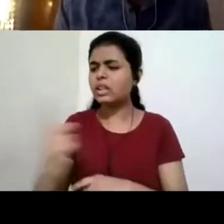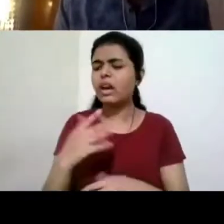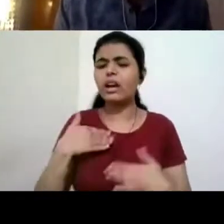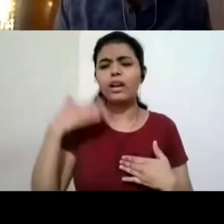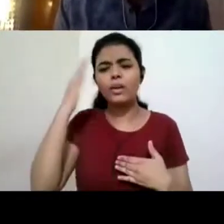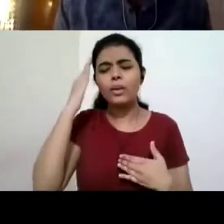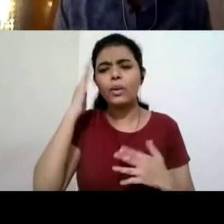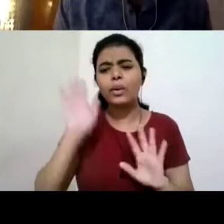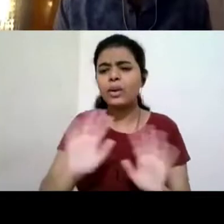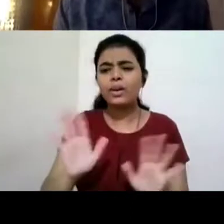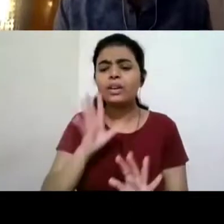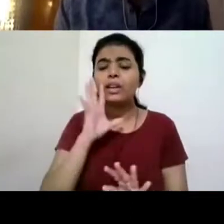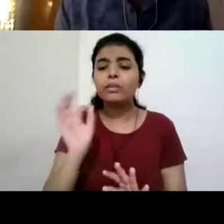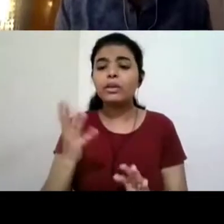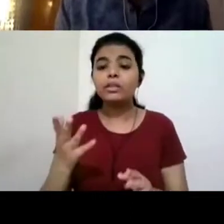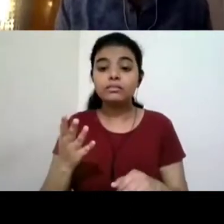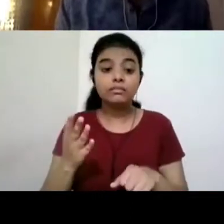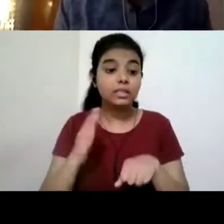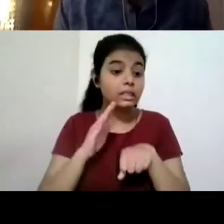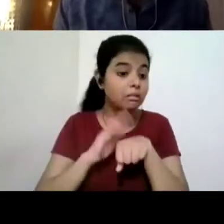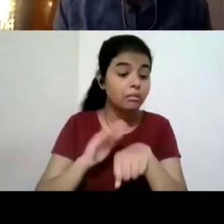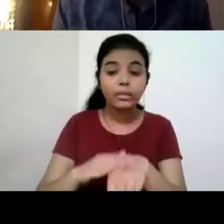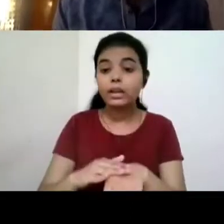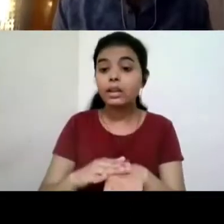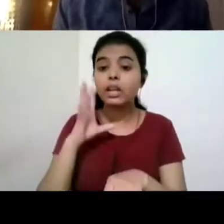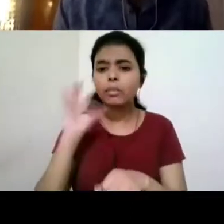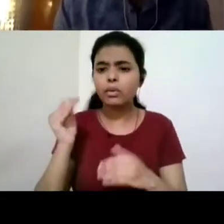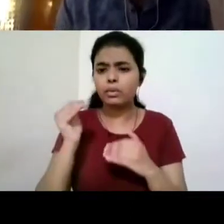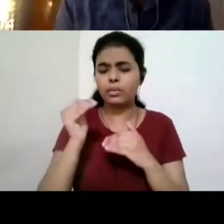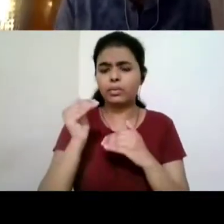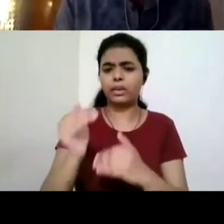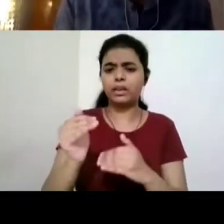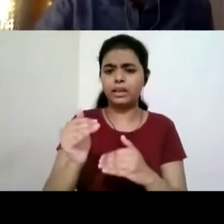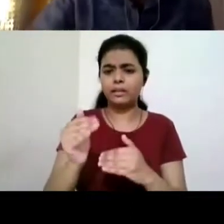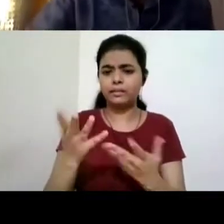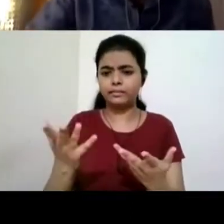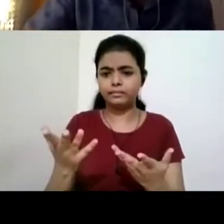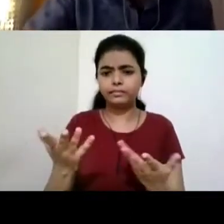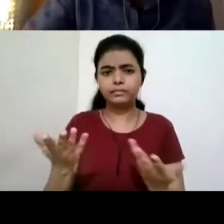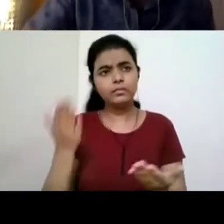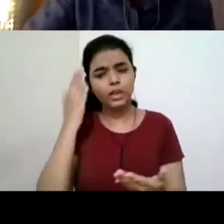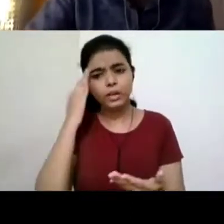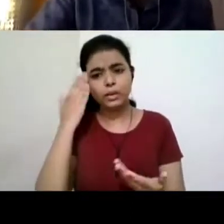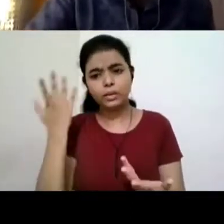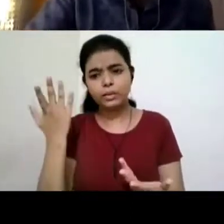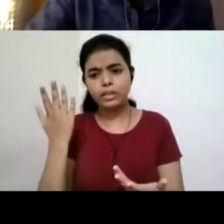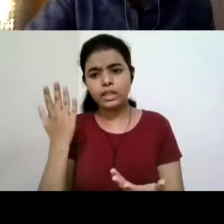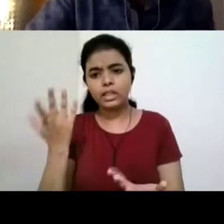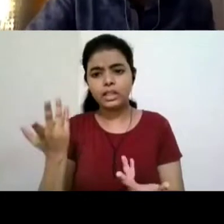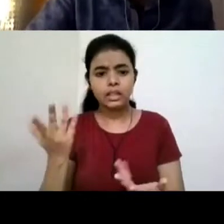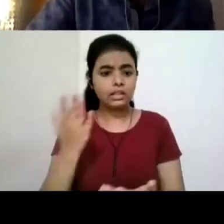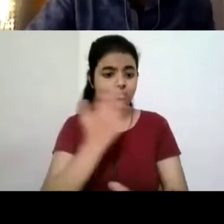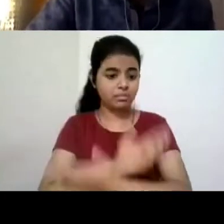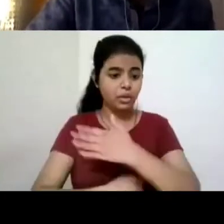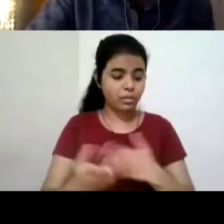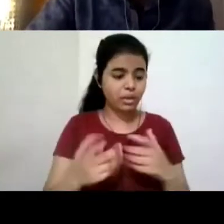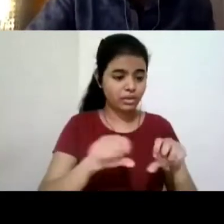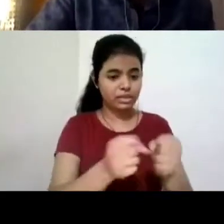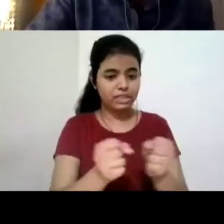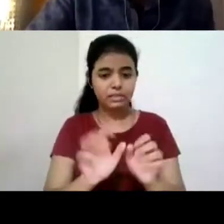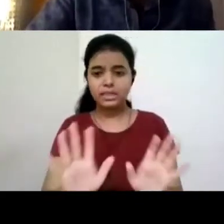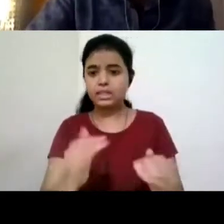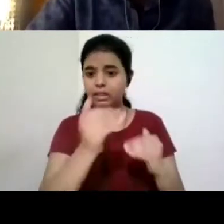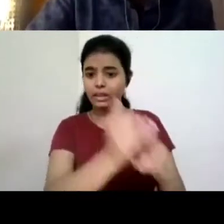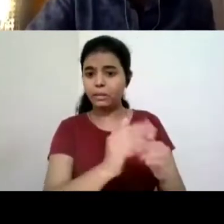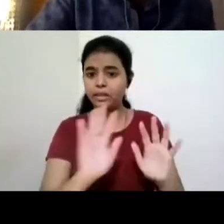say that this experience is not necessarily only limited to people with specified kinds of impairments and stuff.